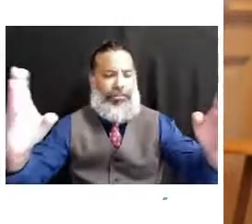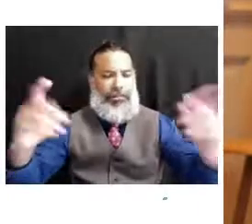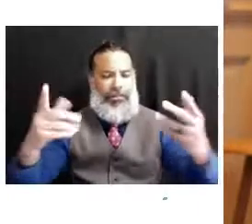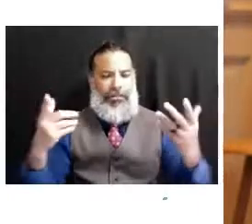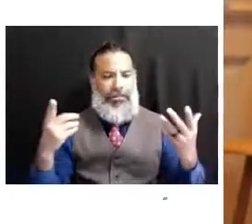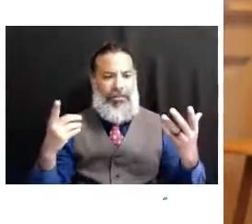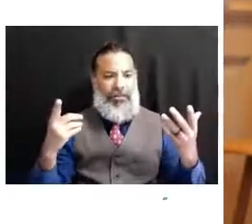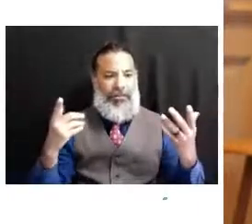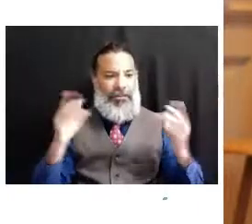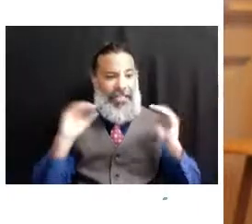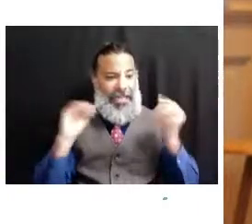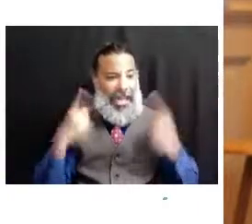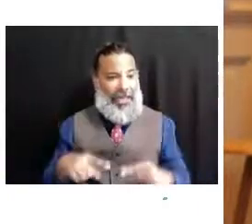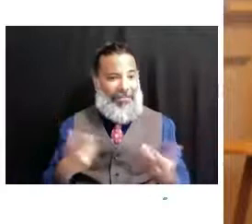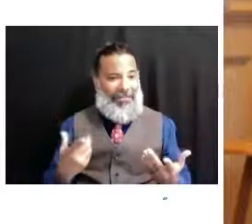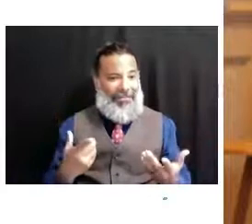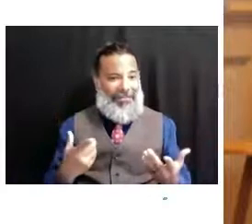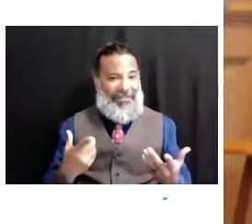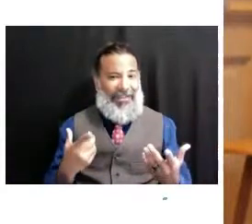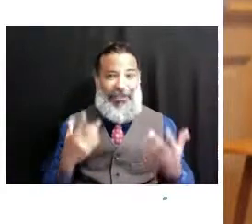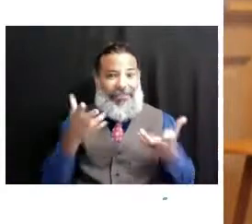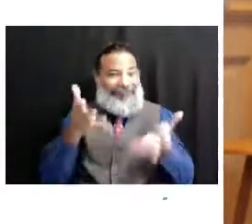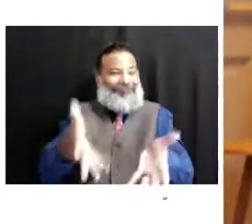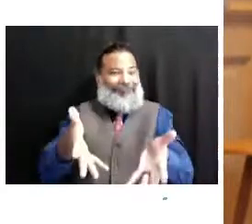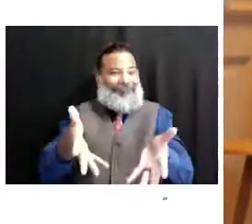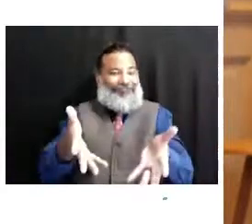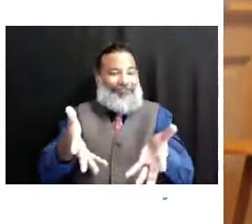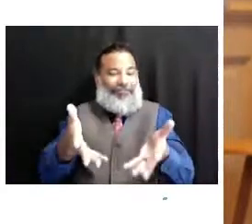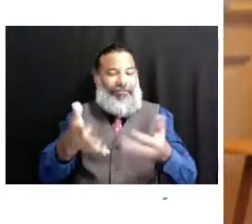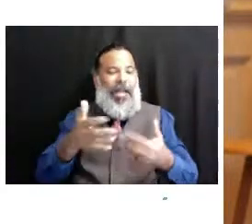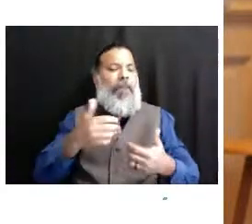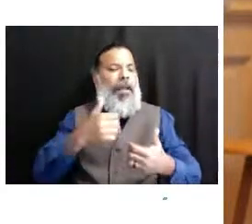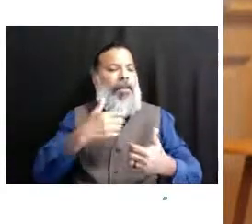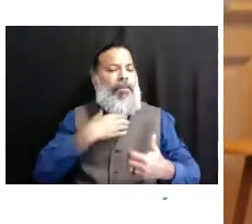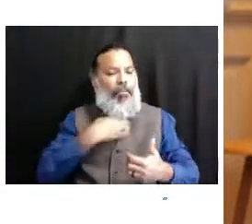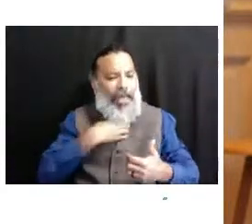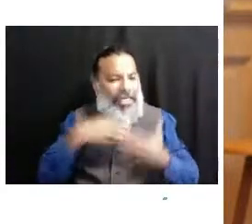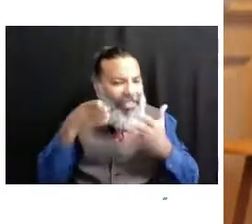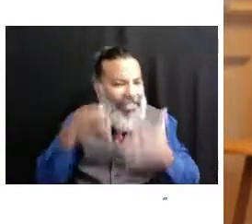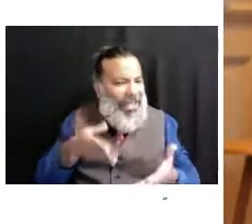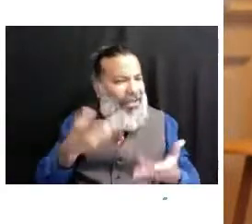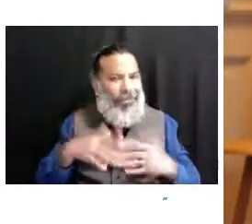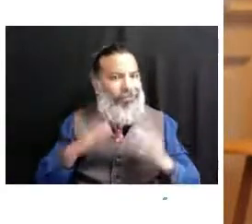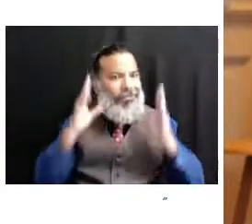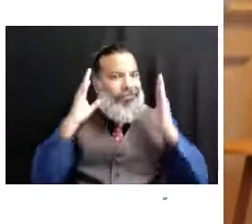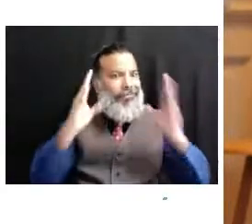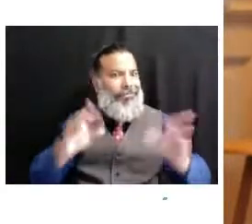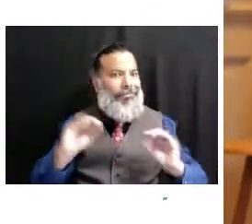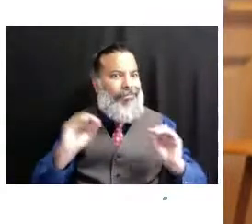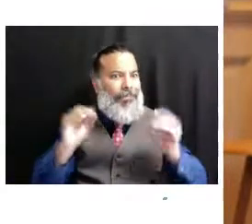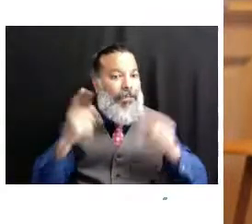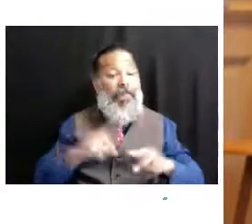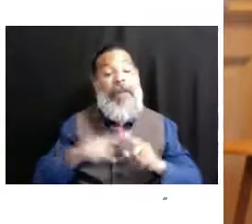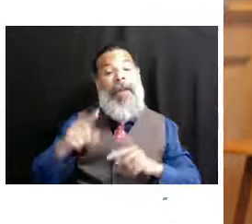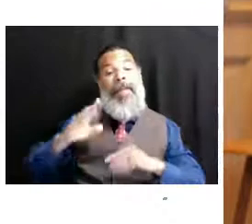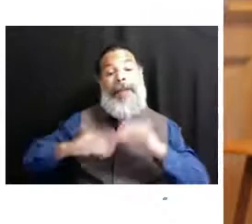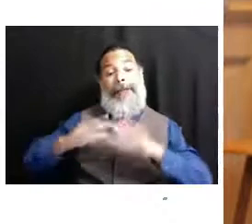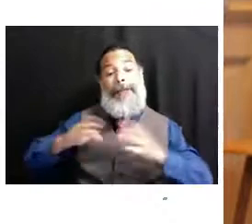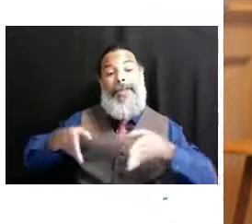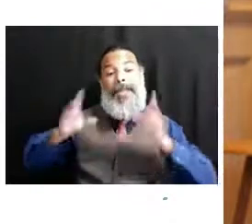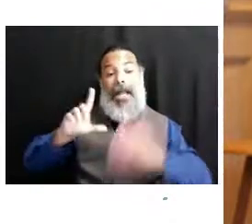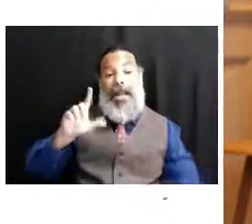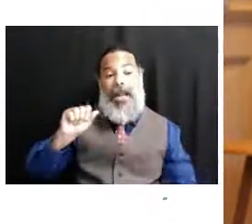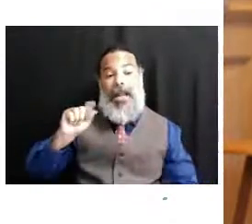where nothing goes on. Just sit there, the Marines are there and whatever. But the building that Latrobe